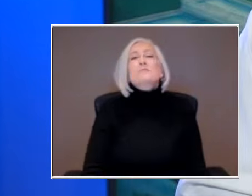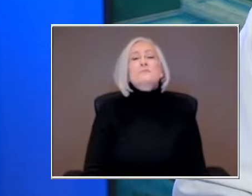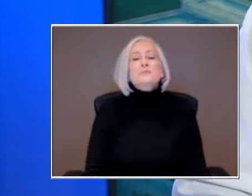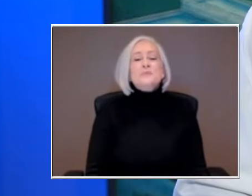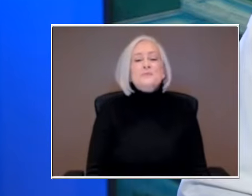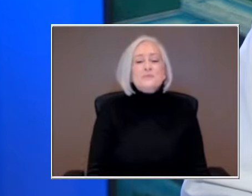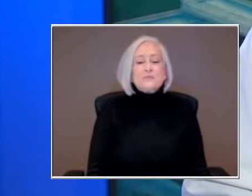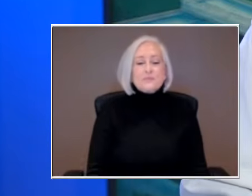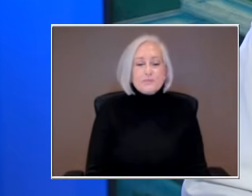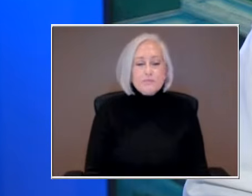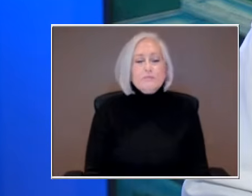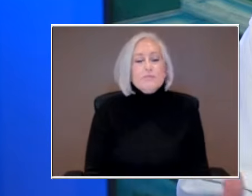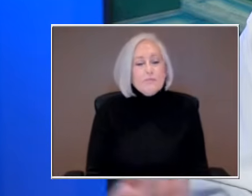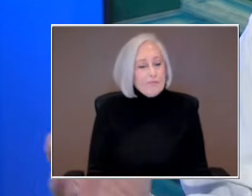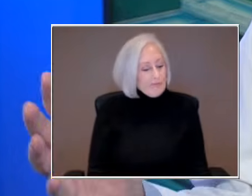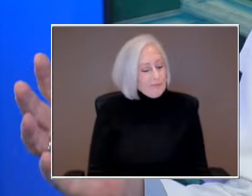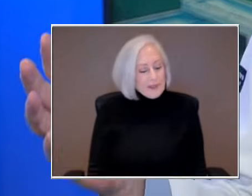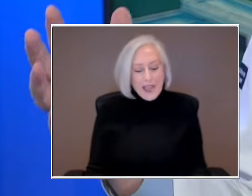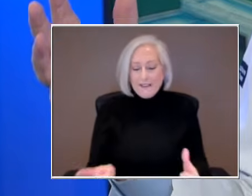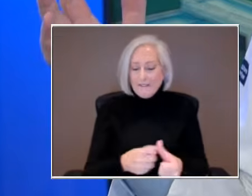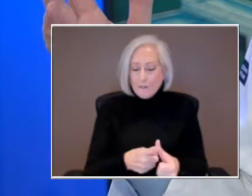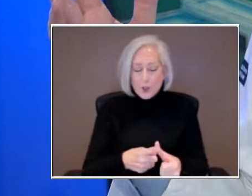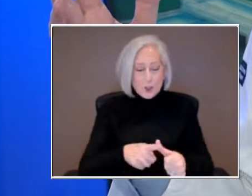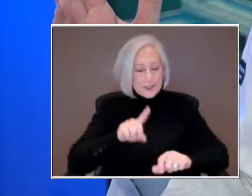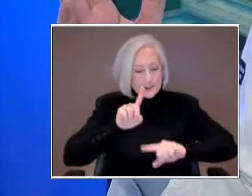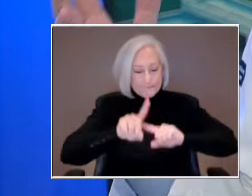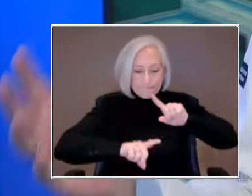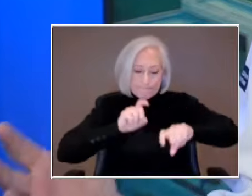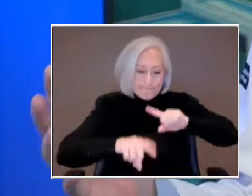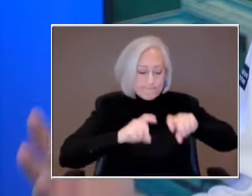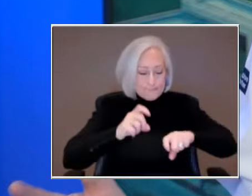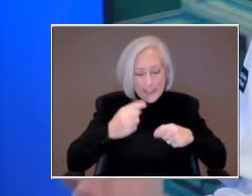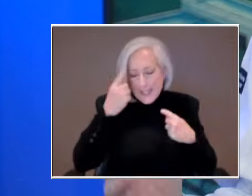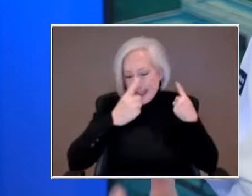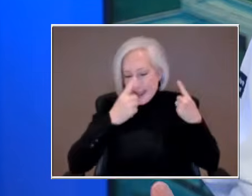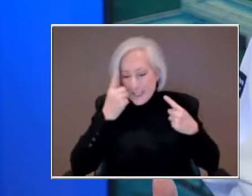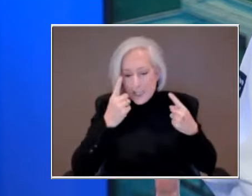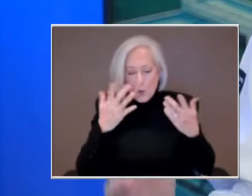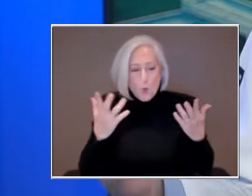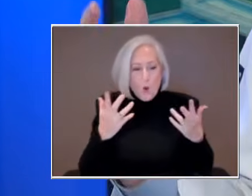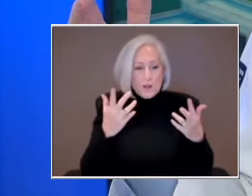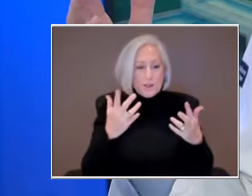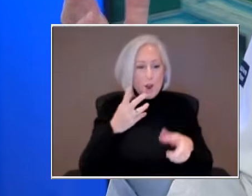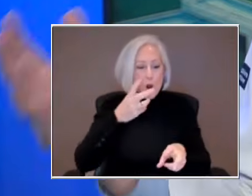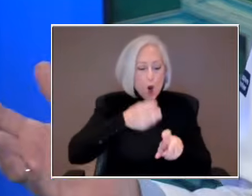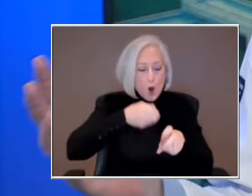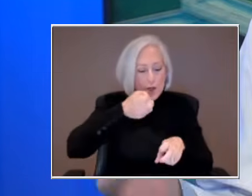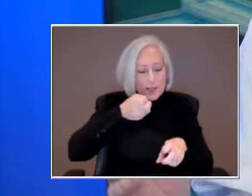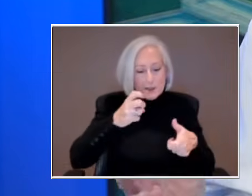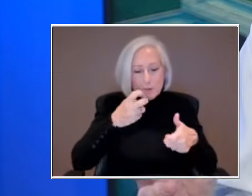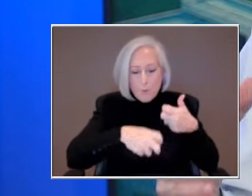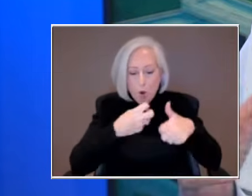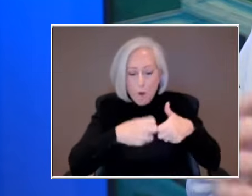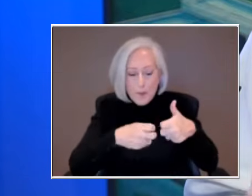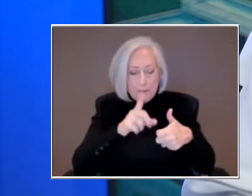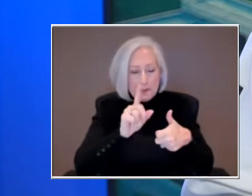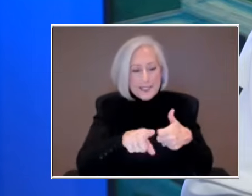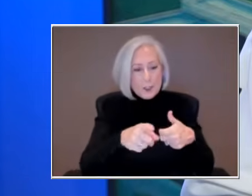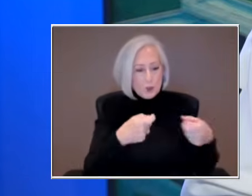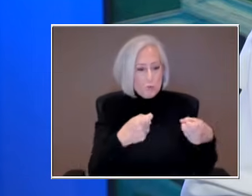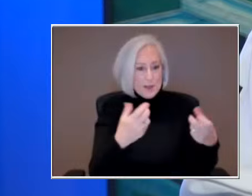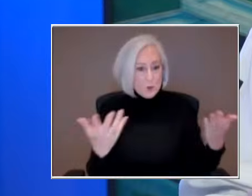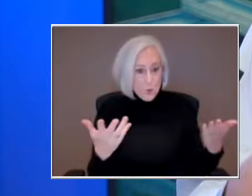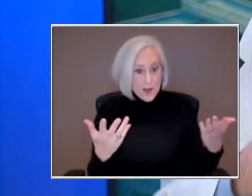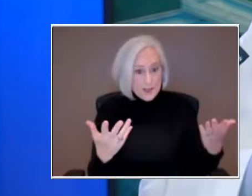You triage at the beginning. What's the most difficult problem we have to manage? And for Jim, it was really the tumor in